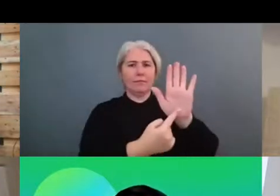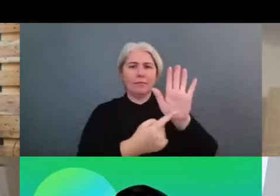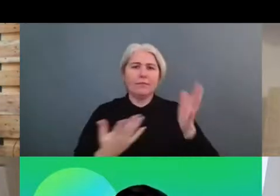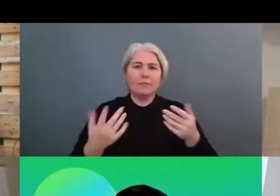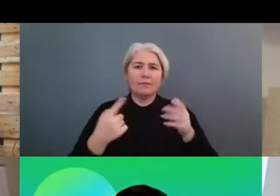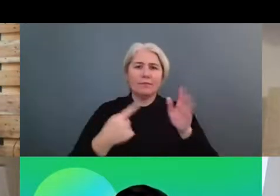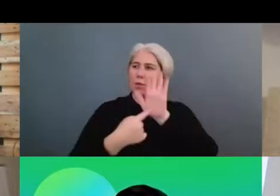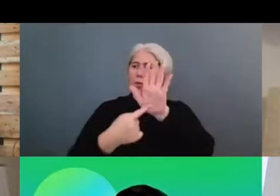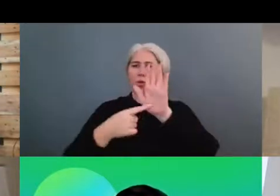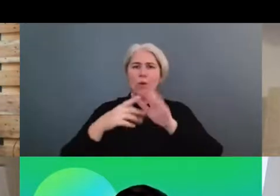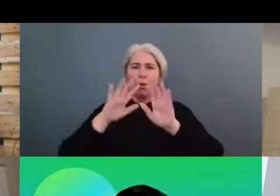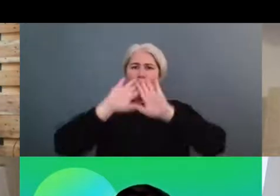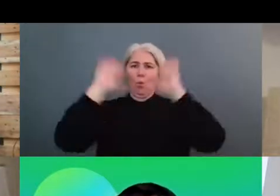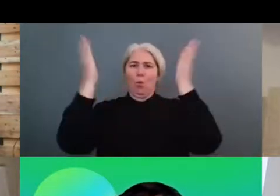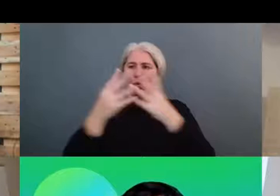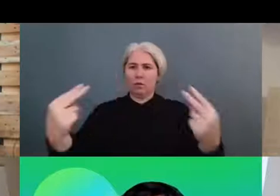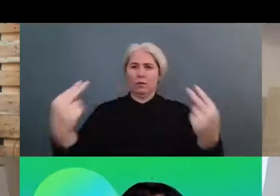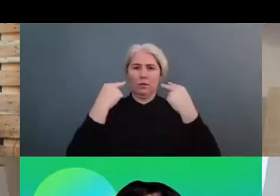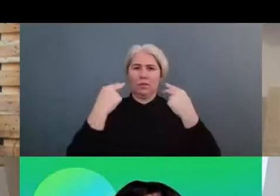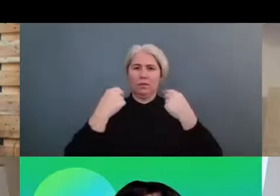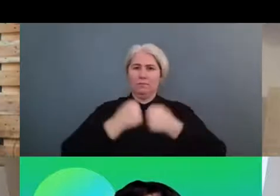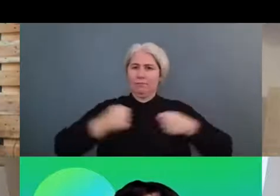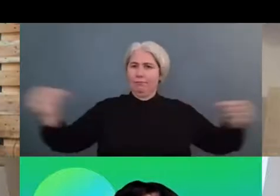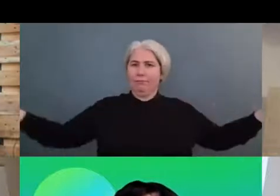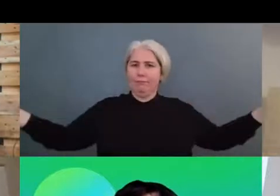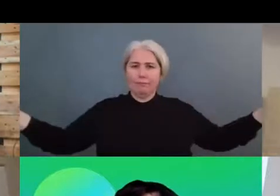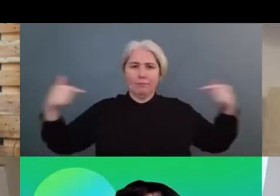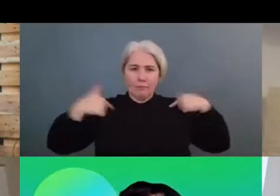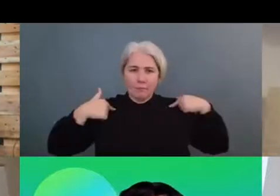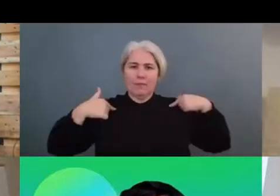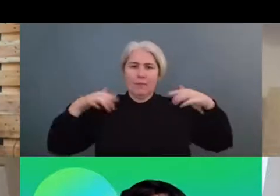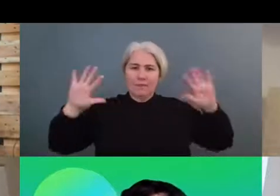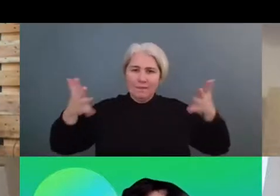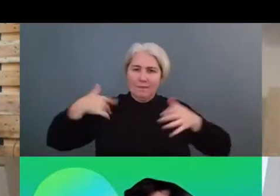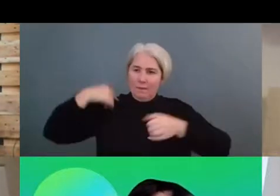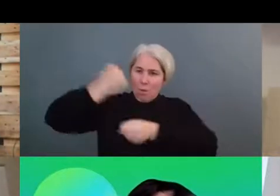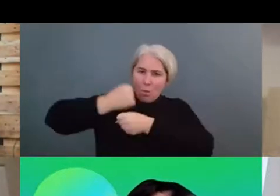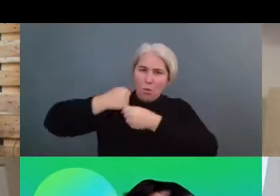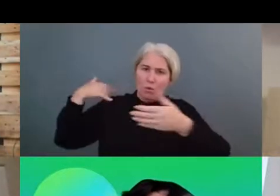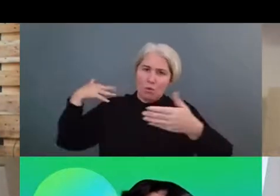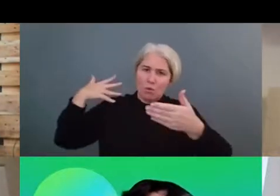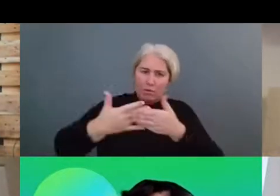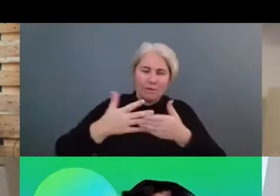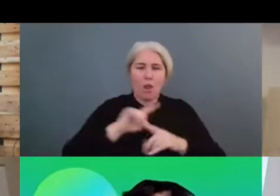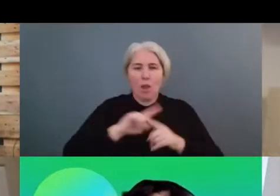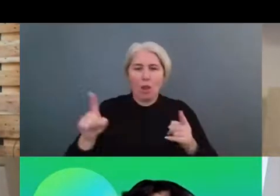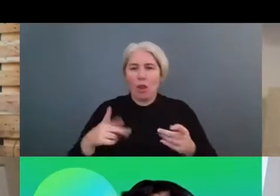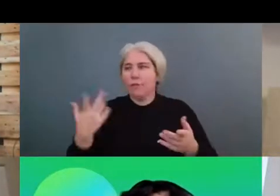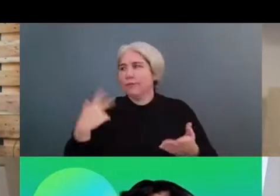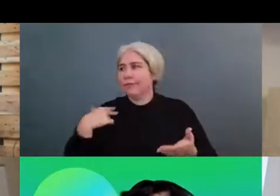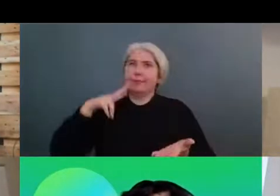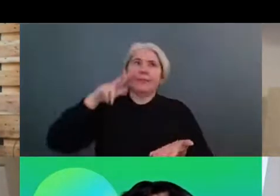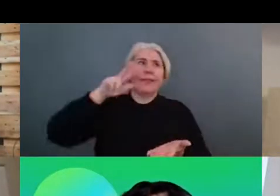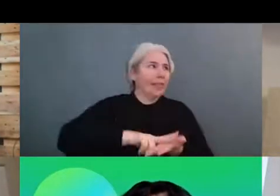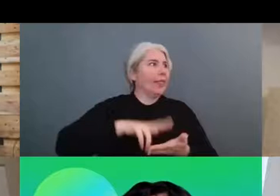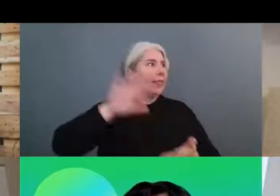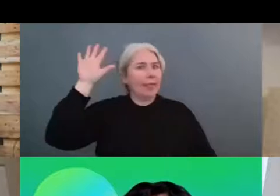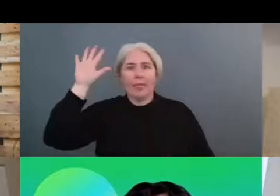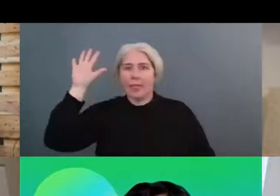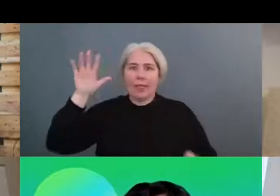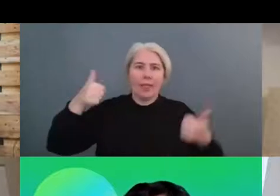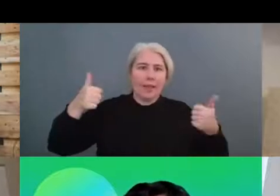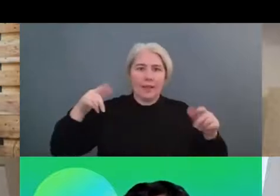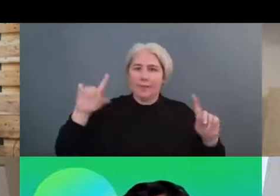So with this kind of more action-oriented approach for industry-wide action, we